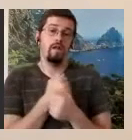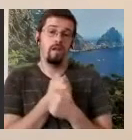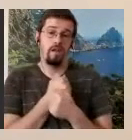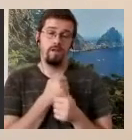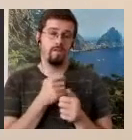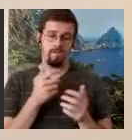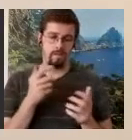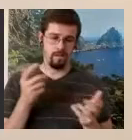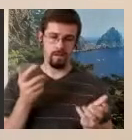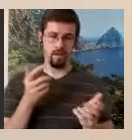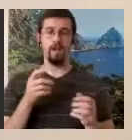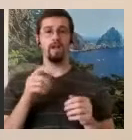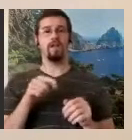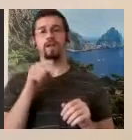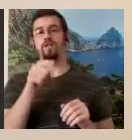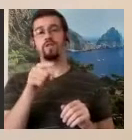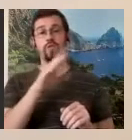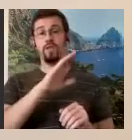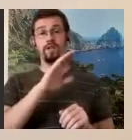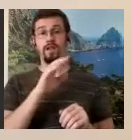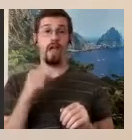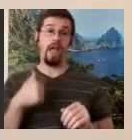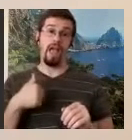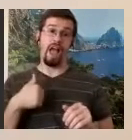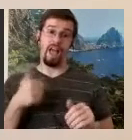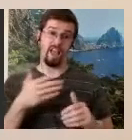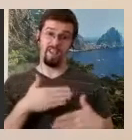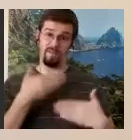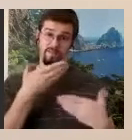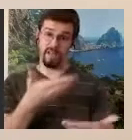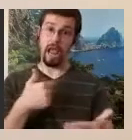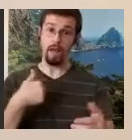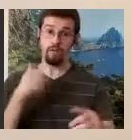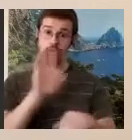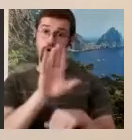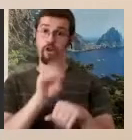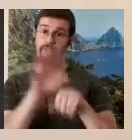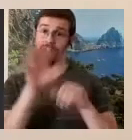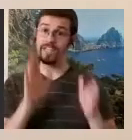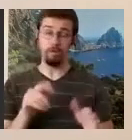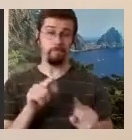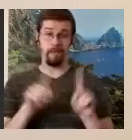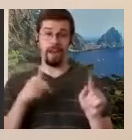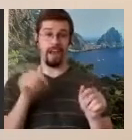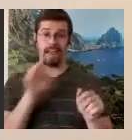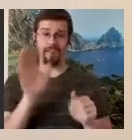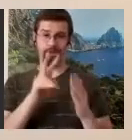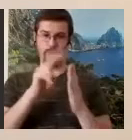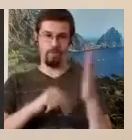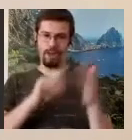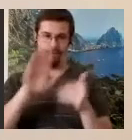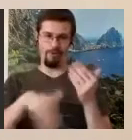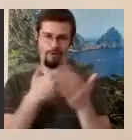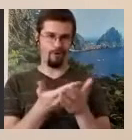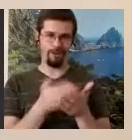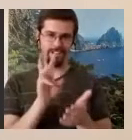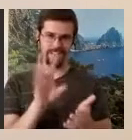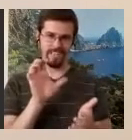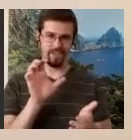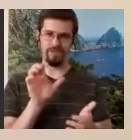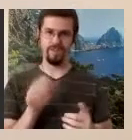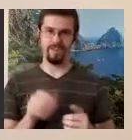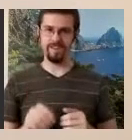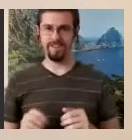badly because I really never read all 600 pages. I apologize, Maria. No, but you were a supervisor because you've been very active and